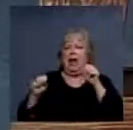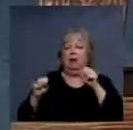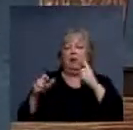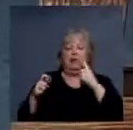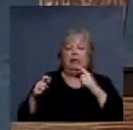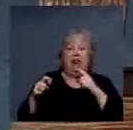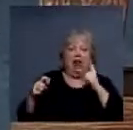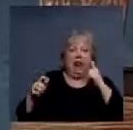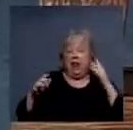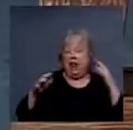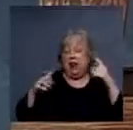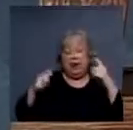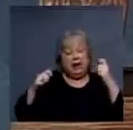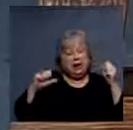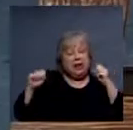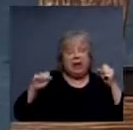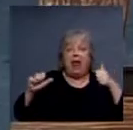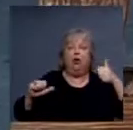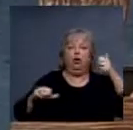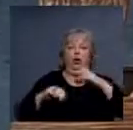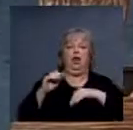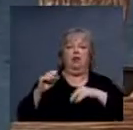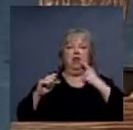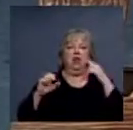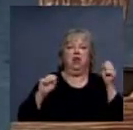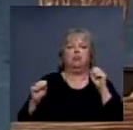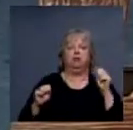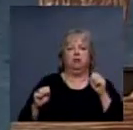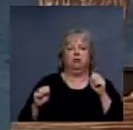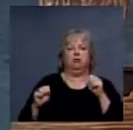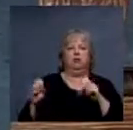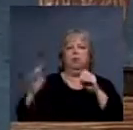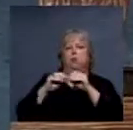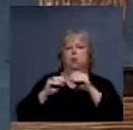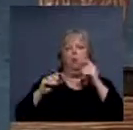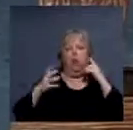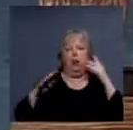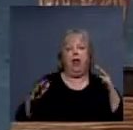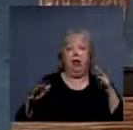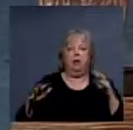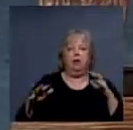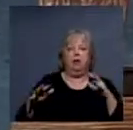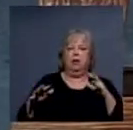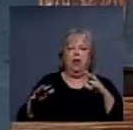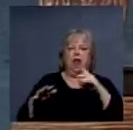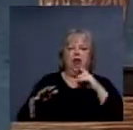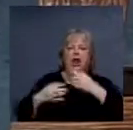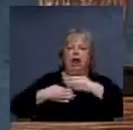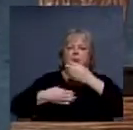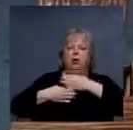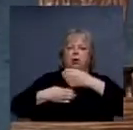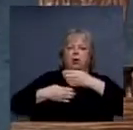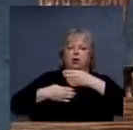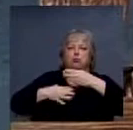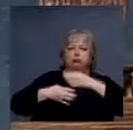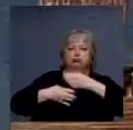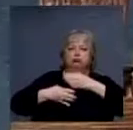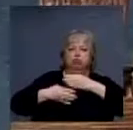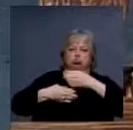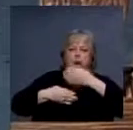the windows in our houses. So I just don't think this is the best place for this